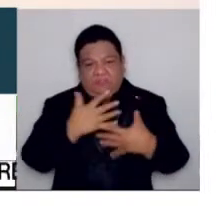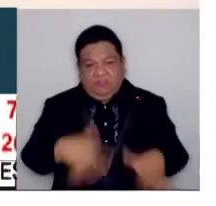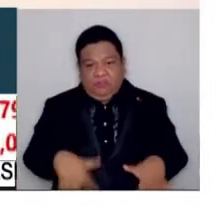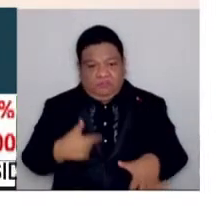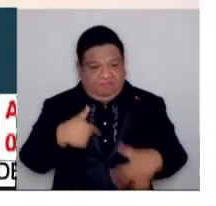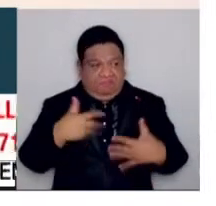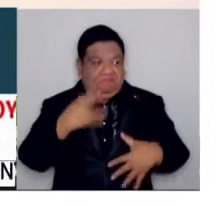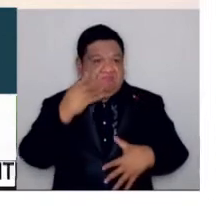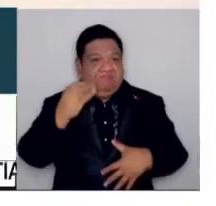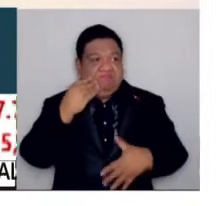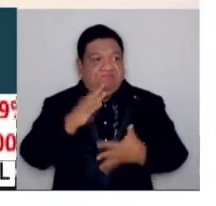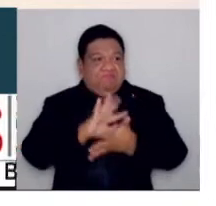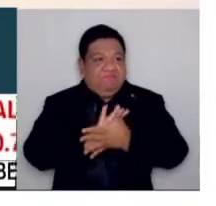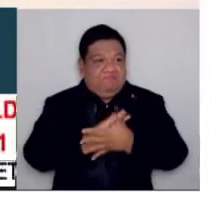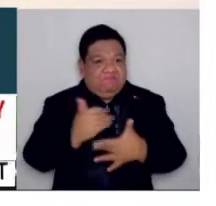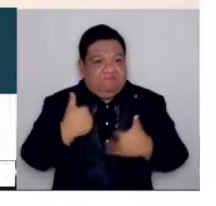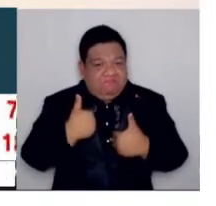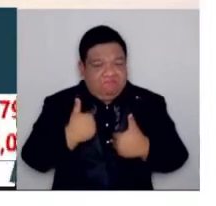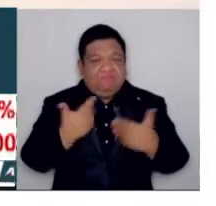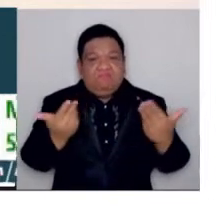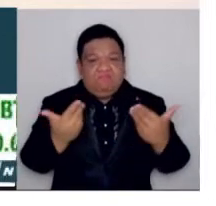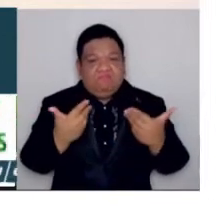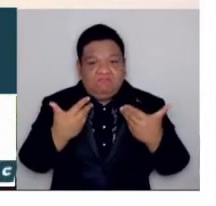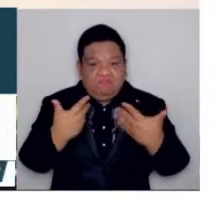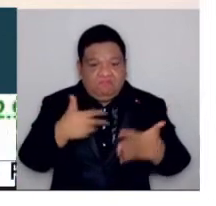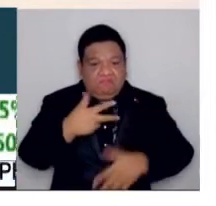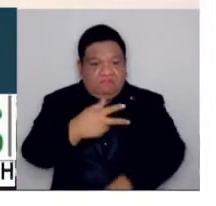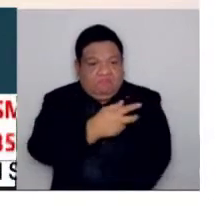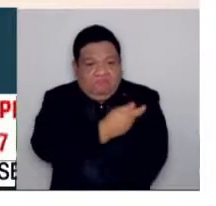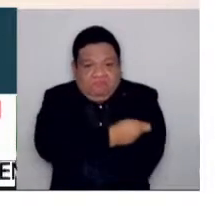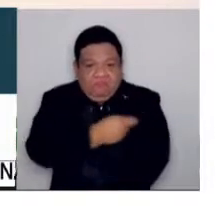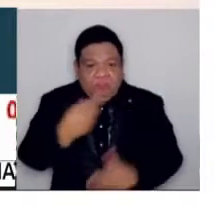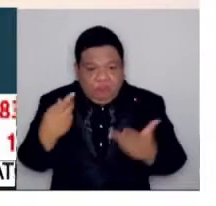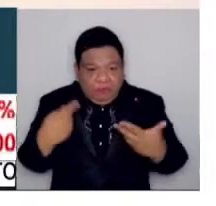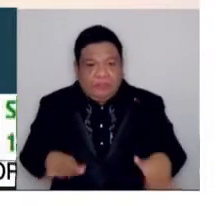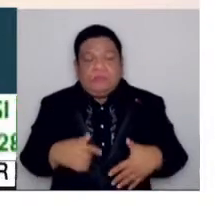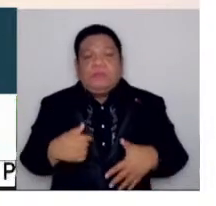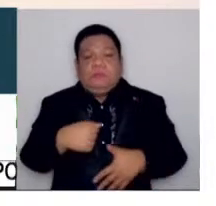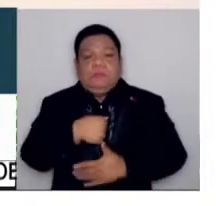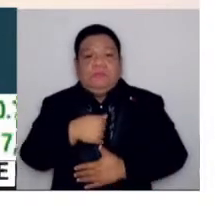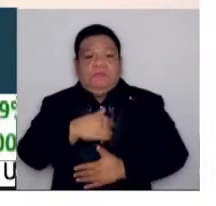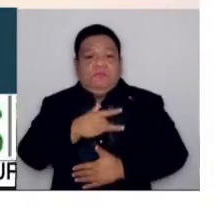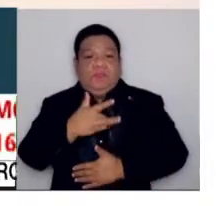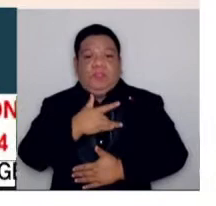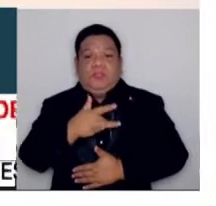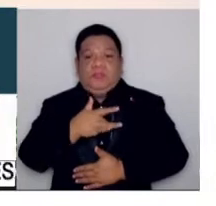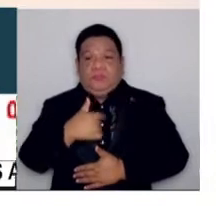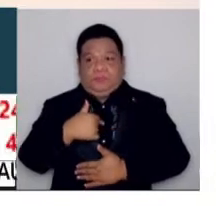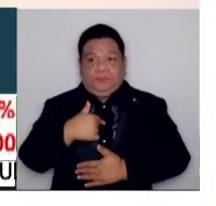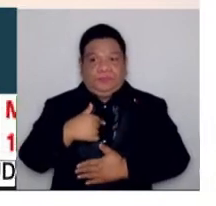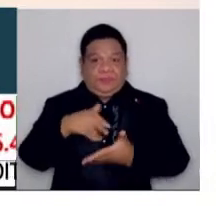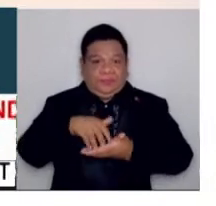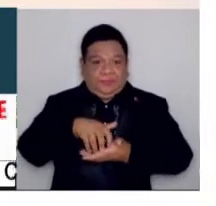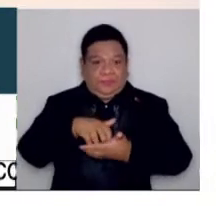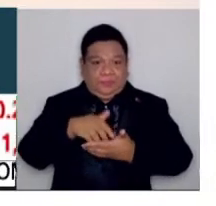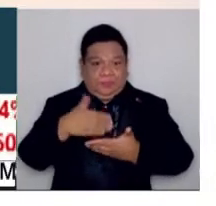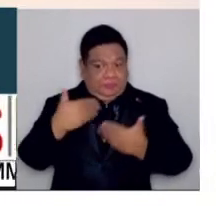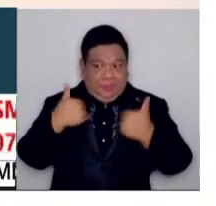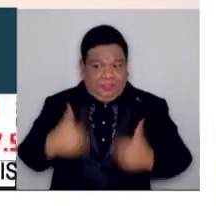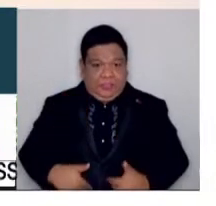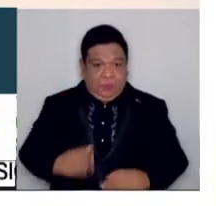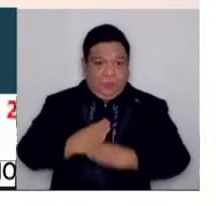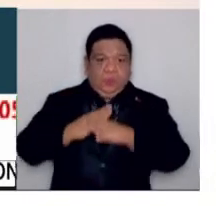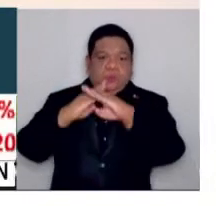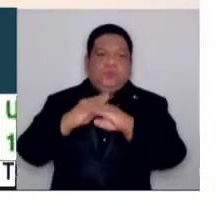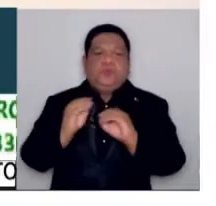got COVID and then I received also the vaccination. So my immune system is